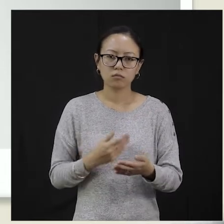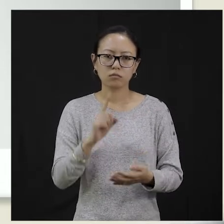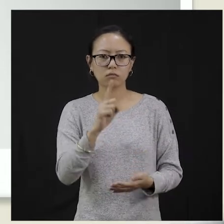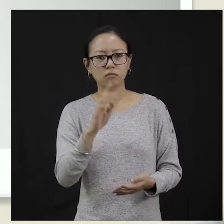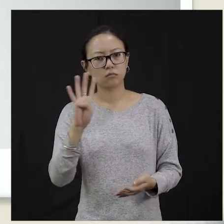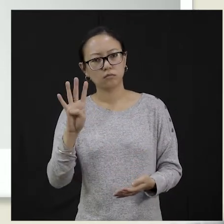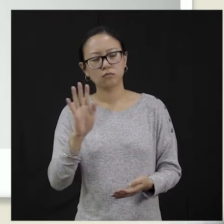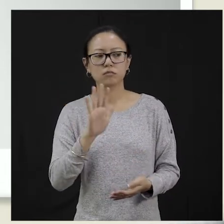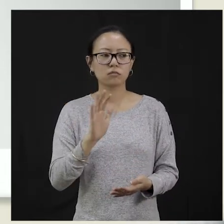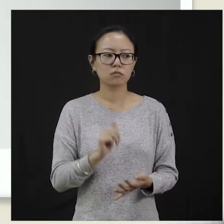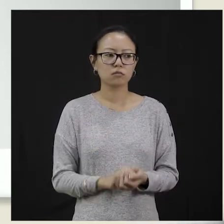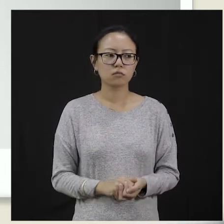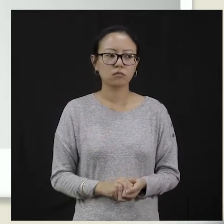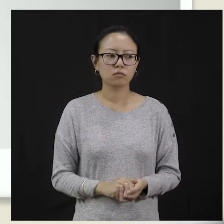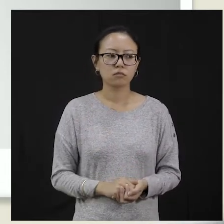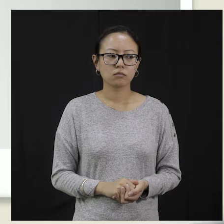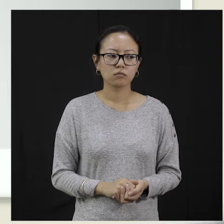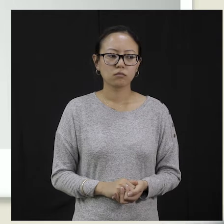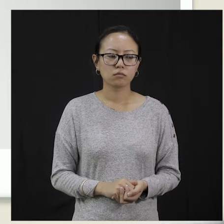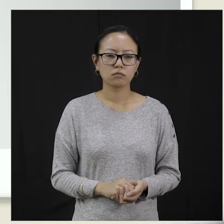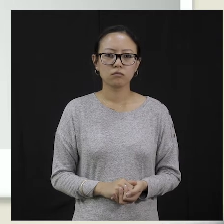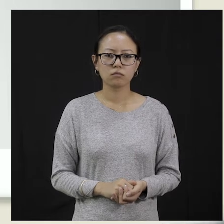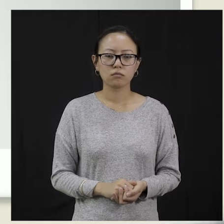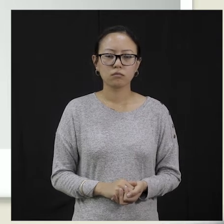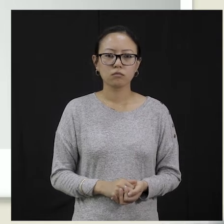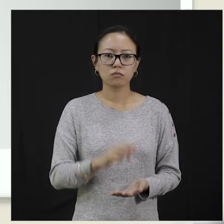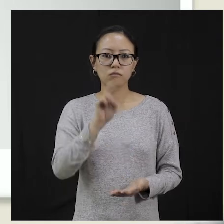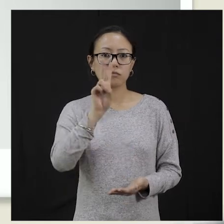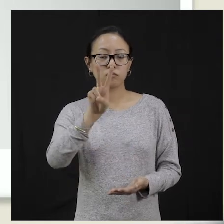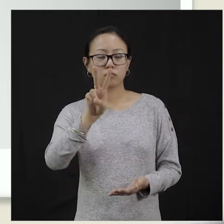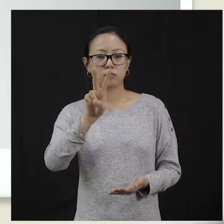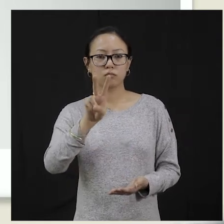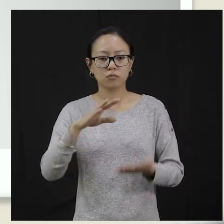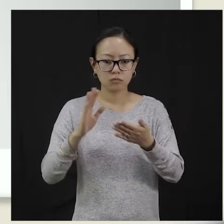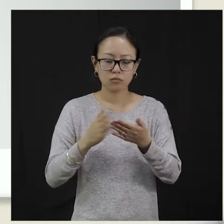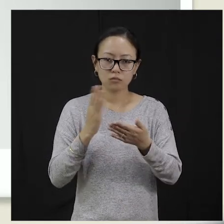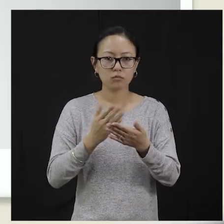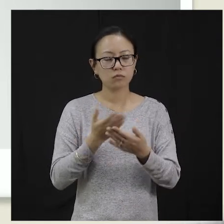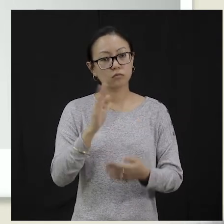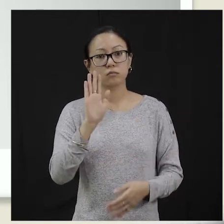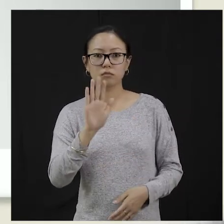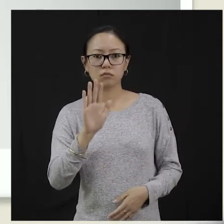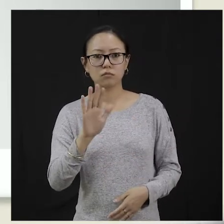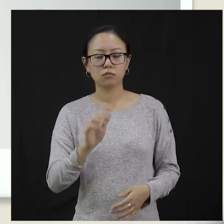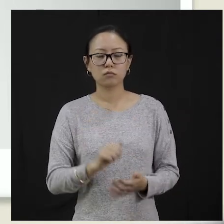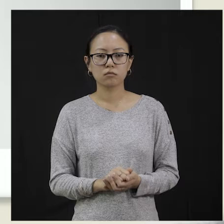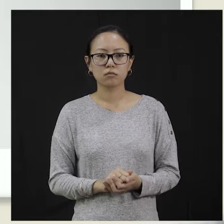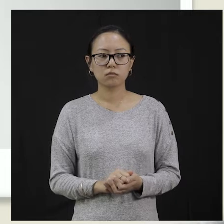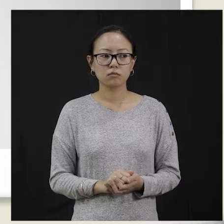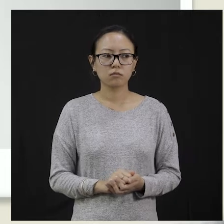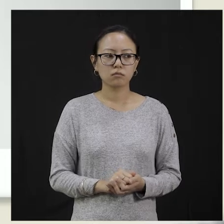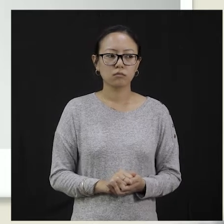the table and color the book under the table. Circle the book on the table